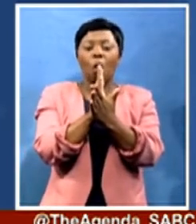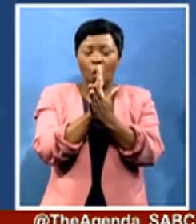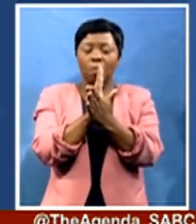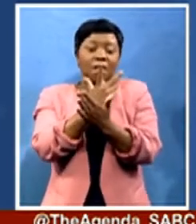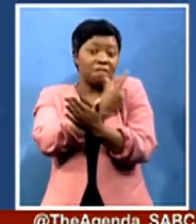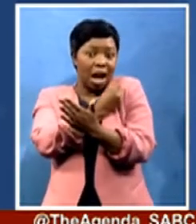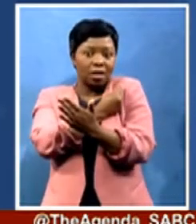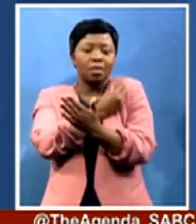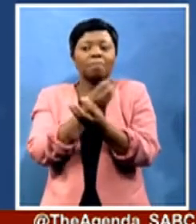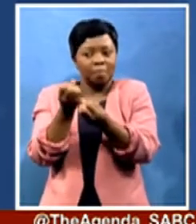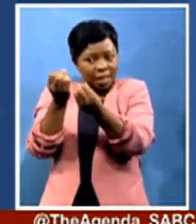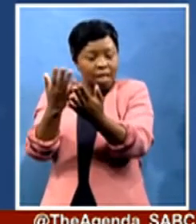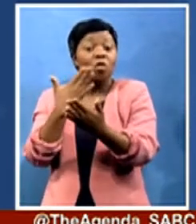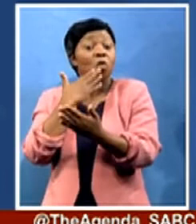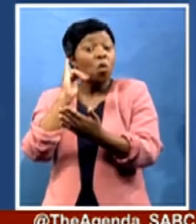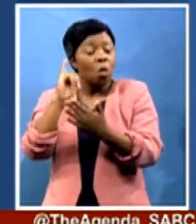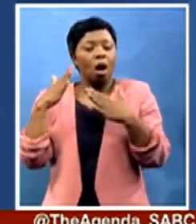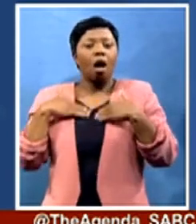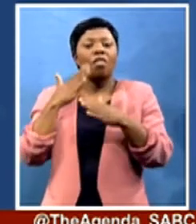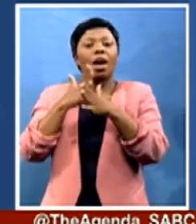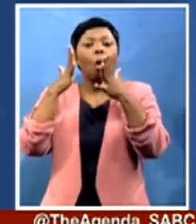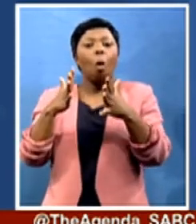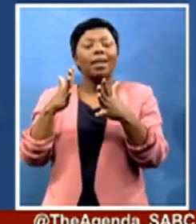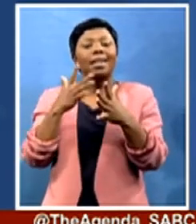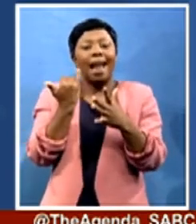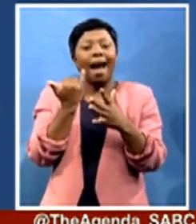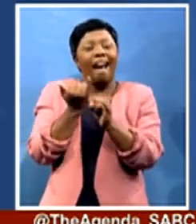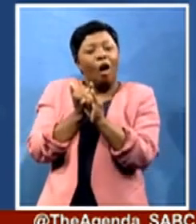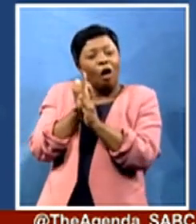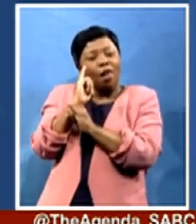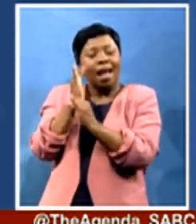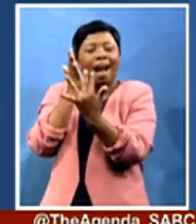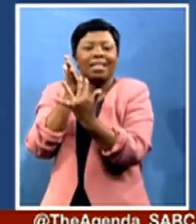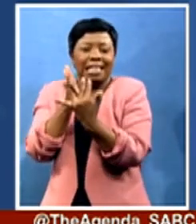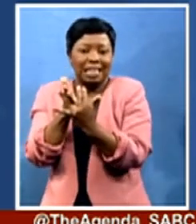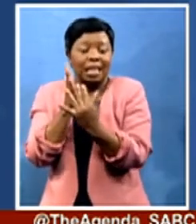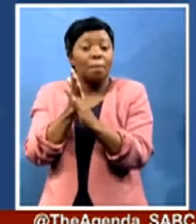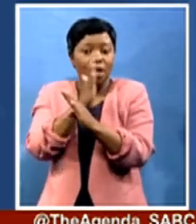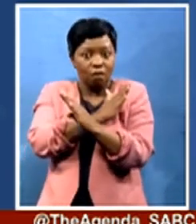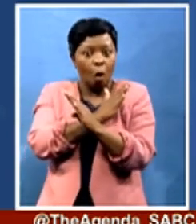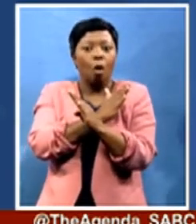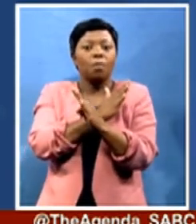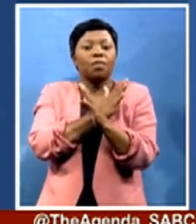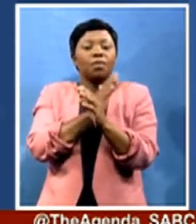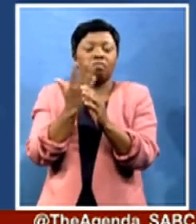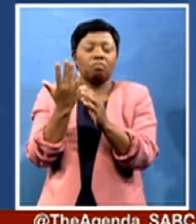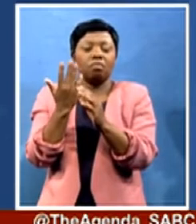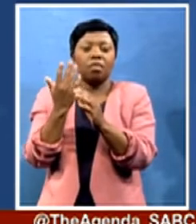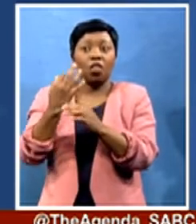part of an early access before the start of the third wave to protect healthcare